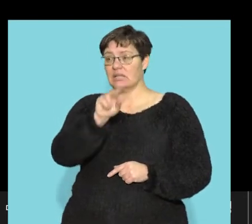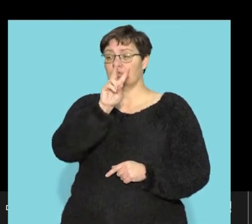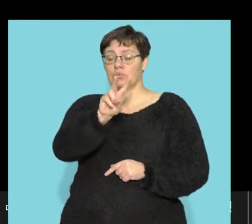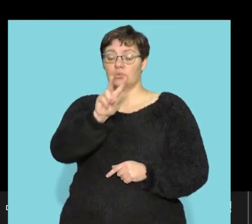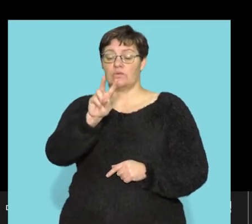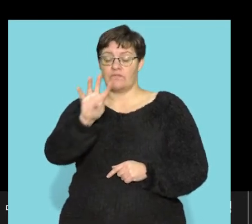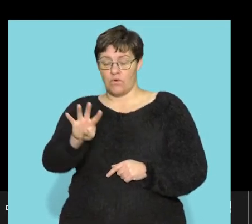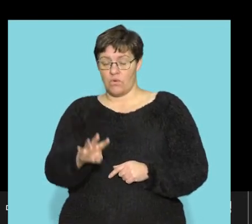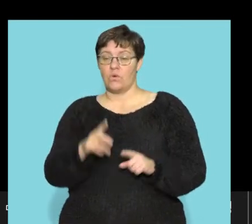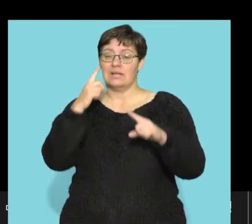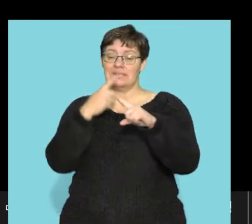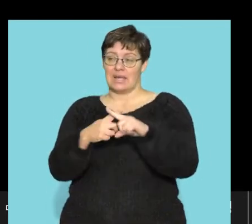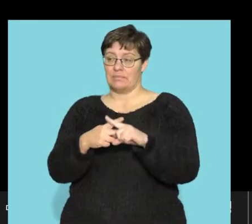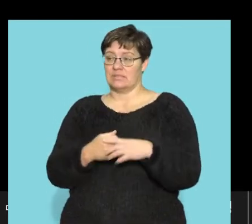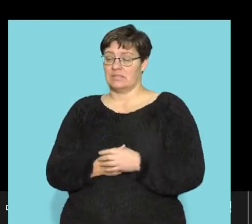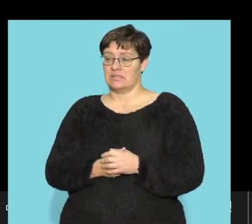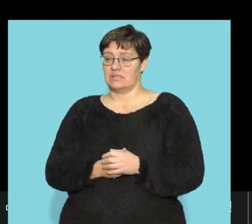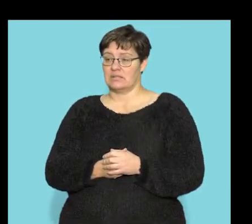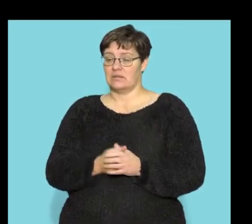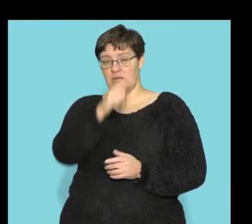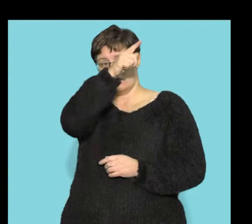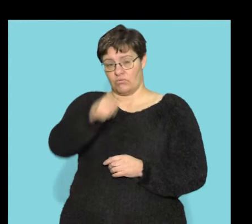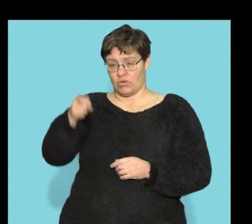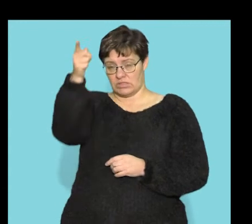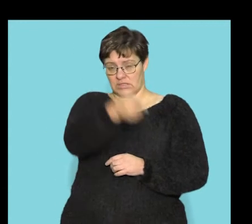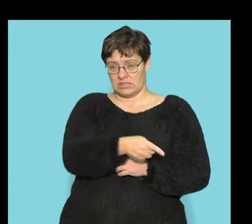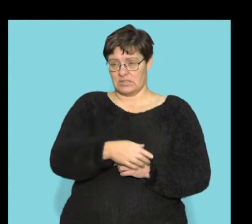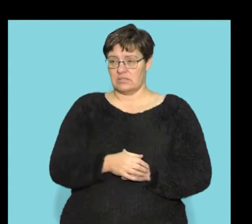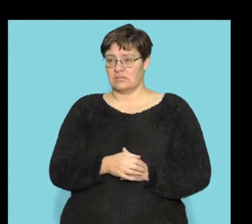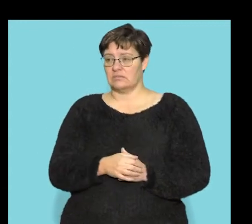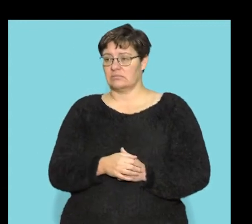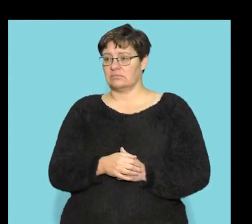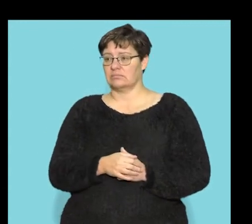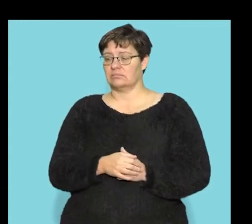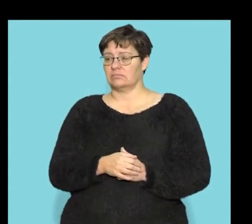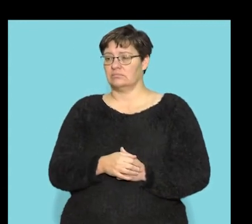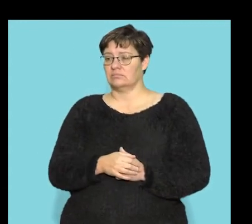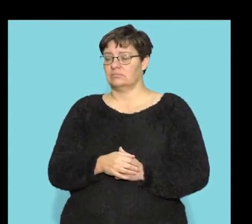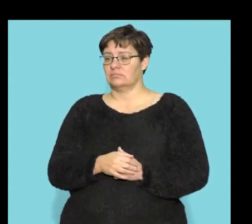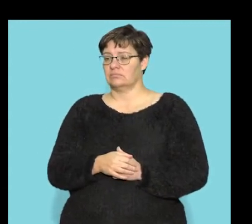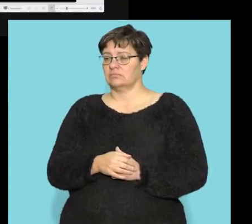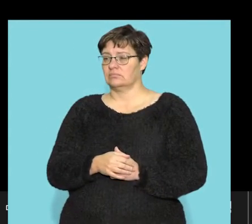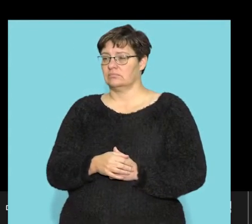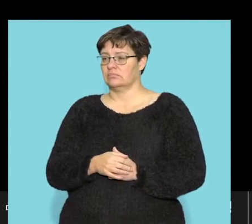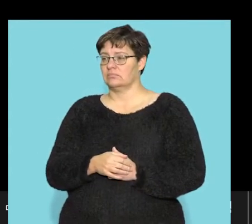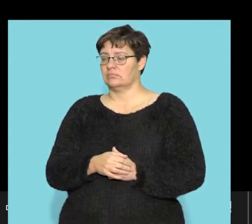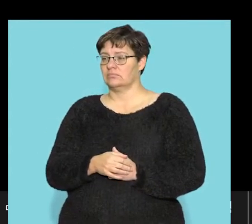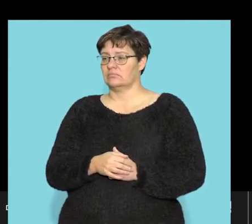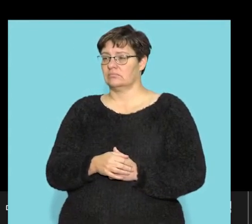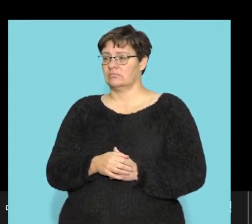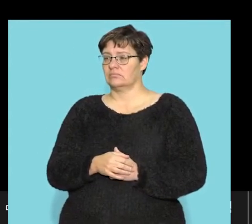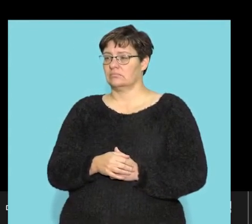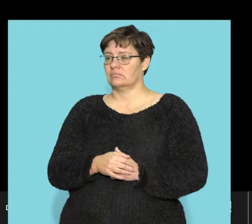126224 times, remember, cross multiply. So let's go back to our calculator.